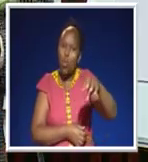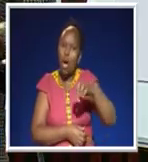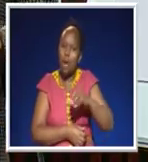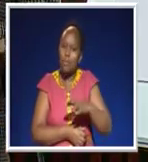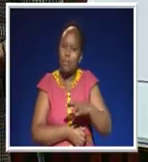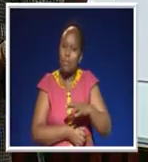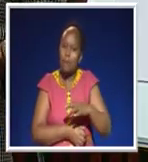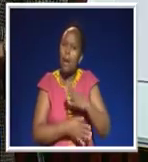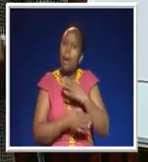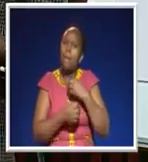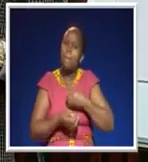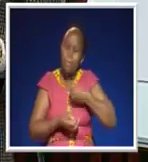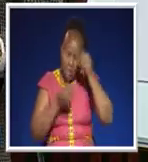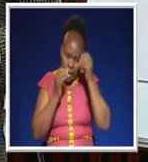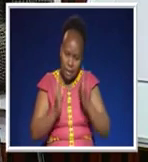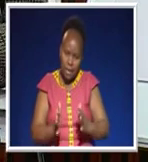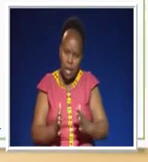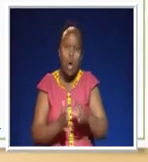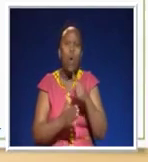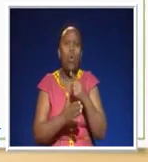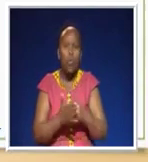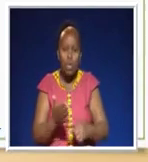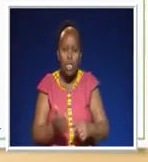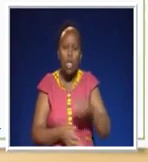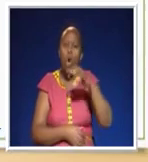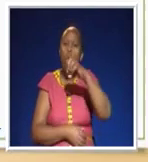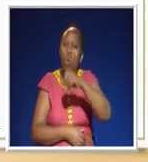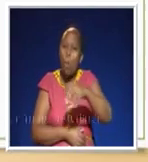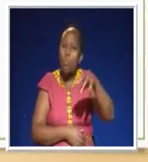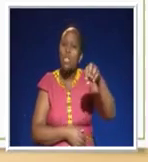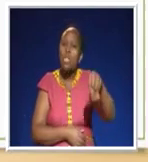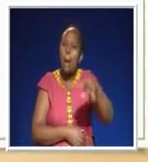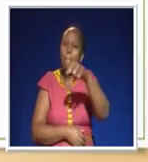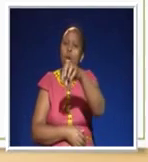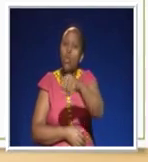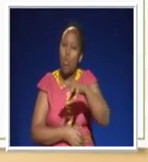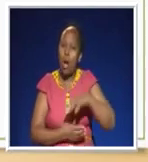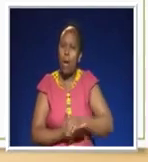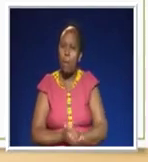My dear learner, what is compost manure?